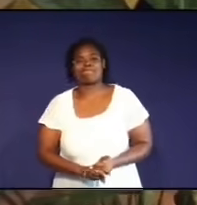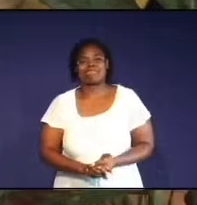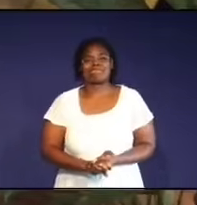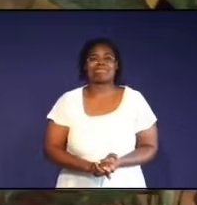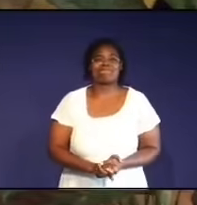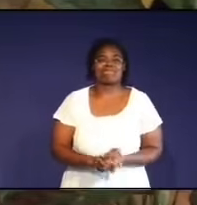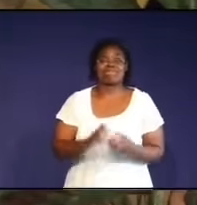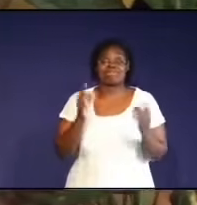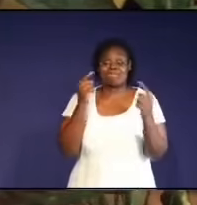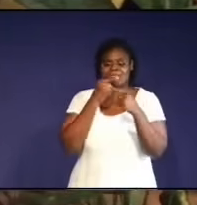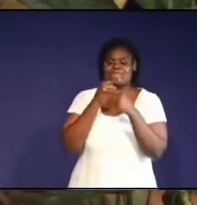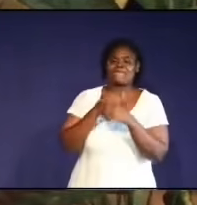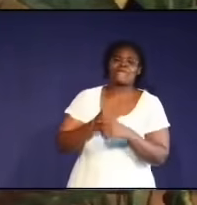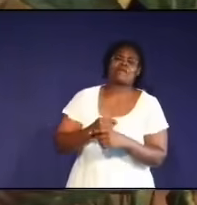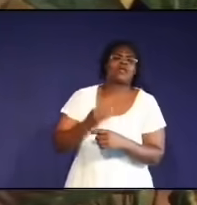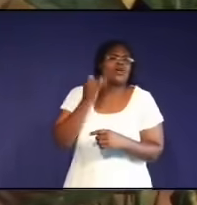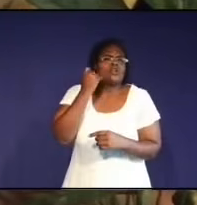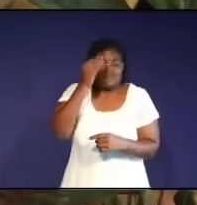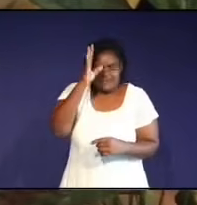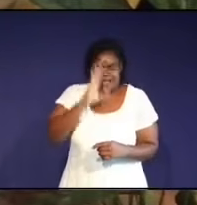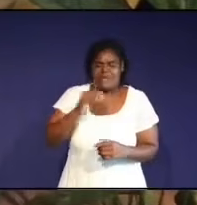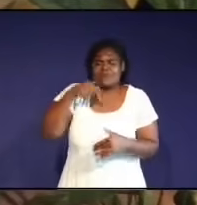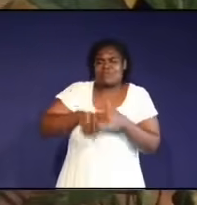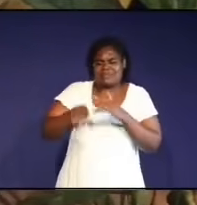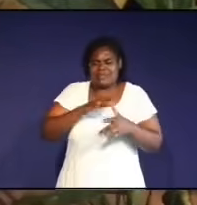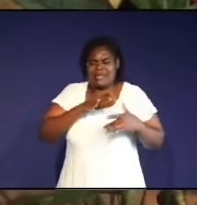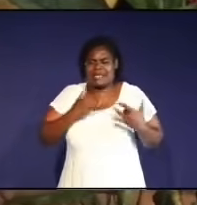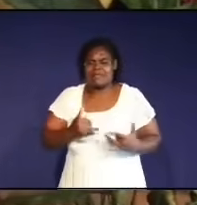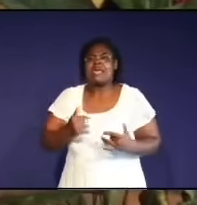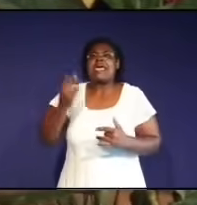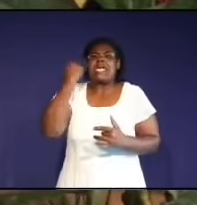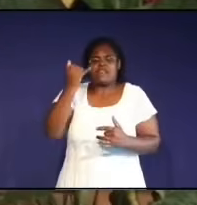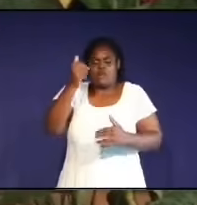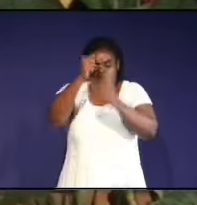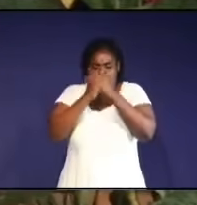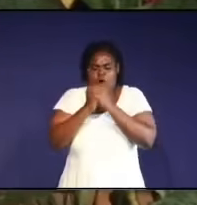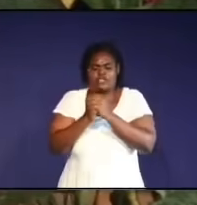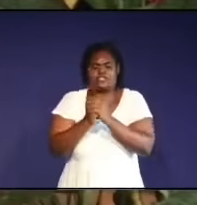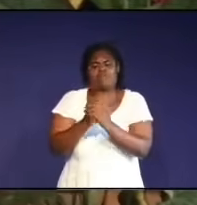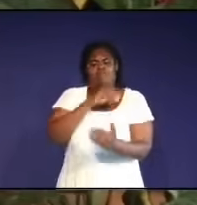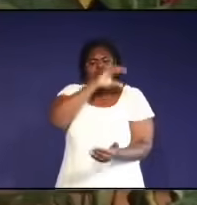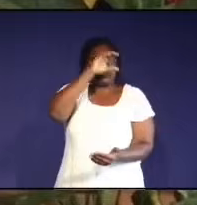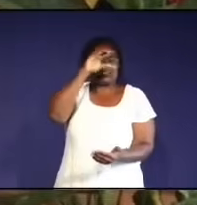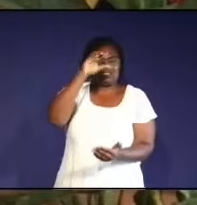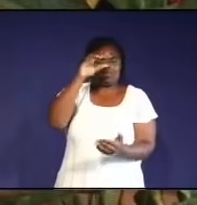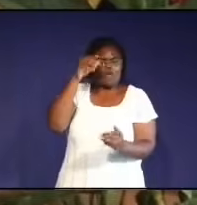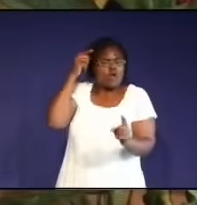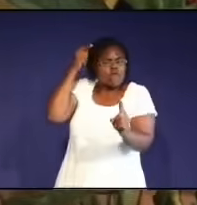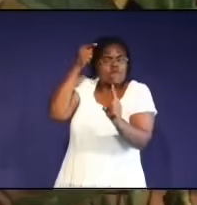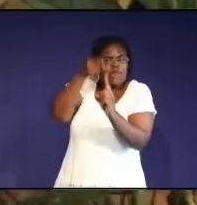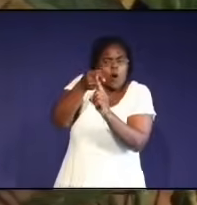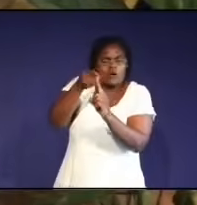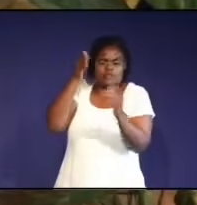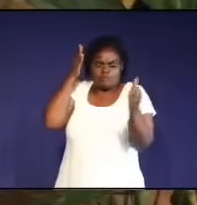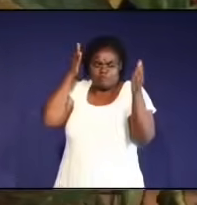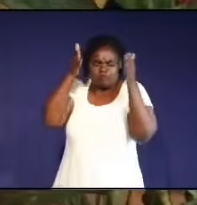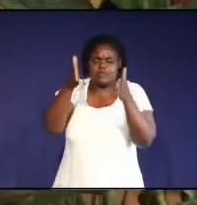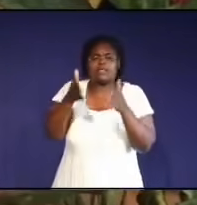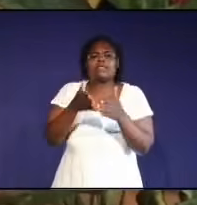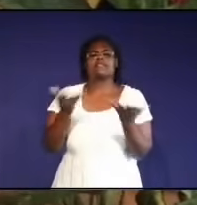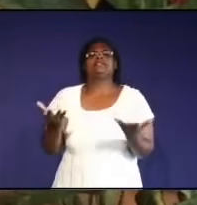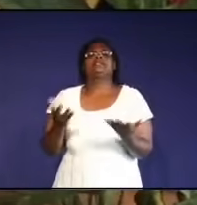If God was in my heart, if worship was the center that captivates my